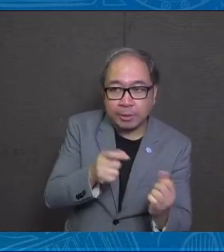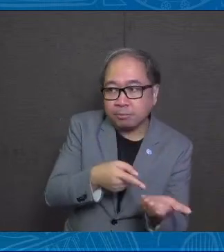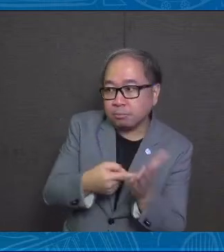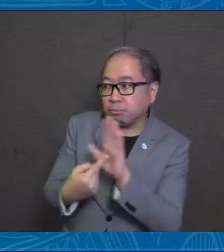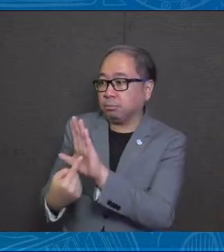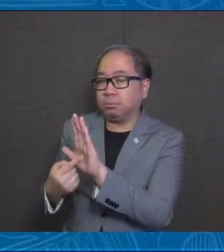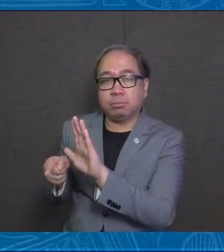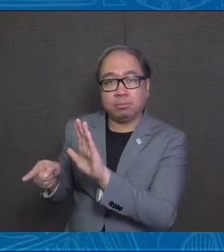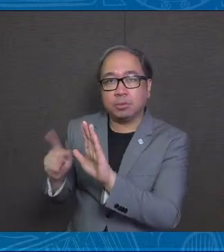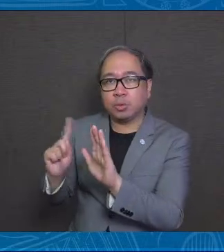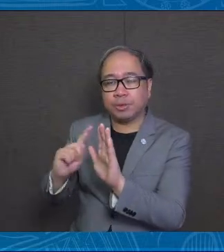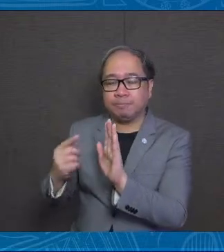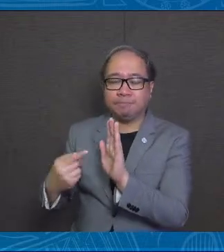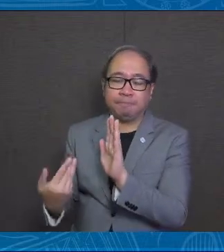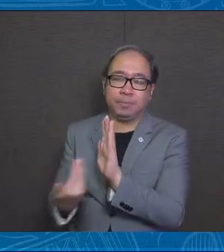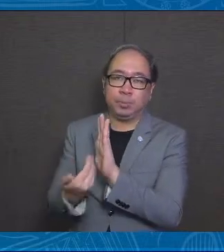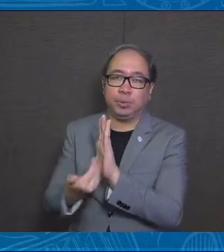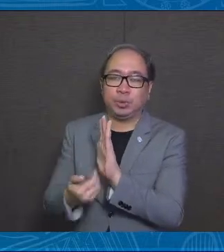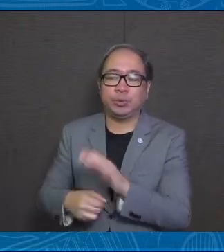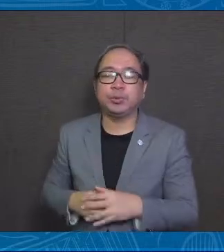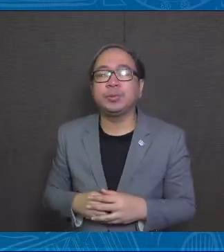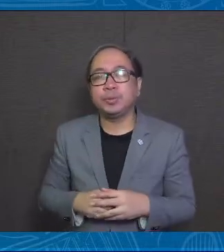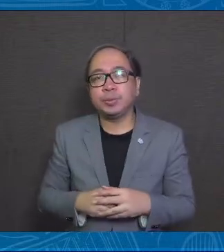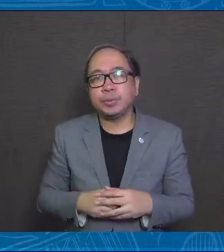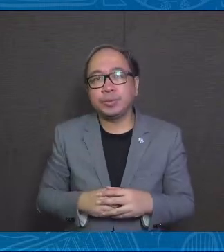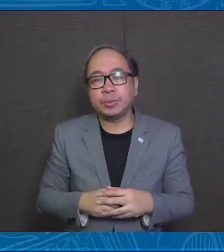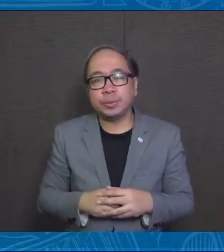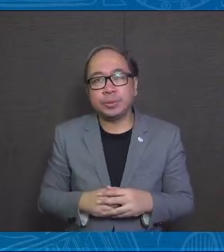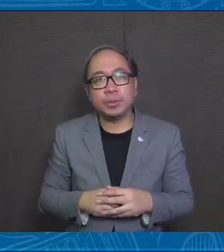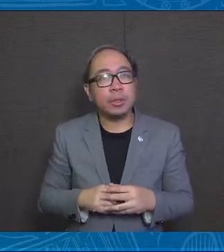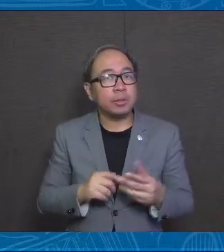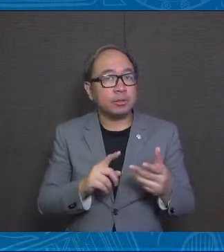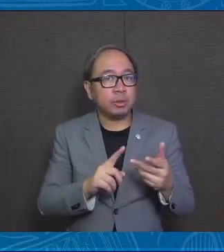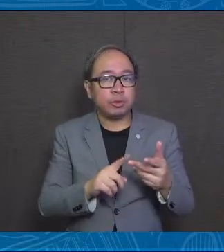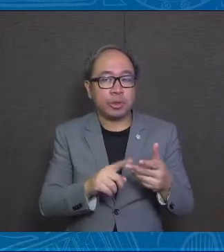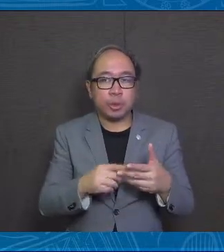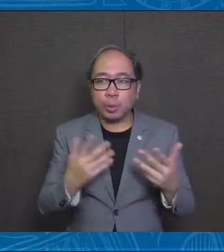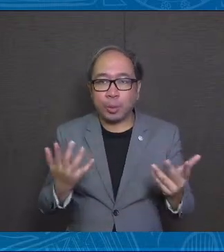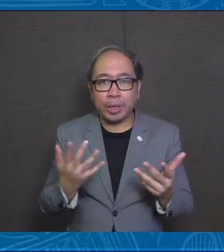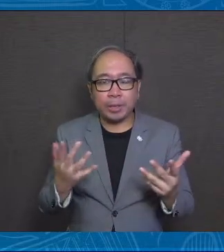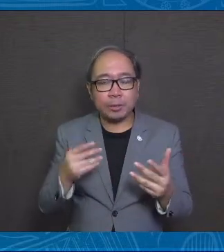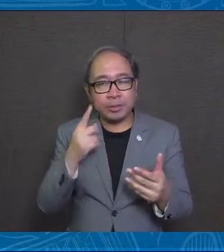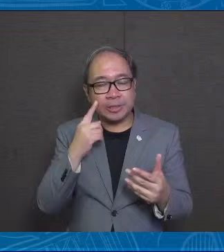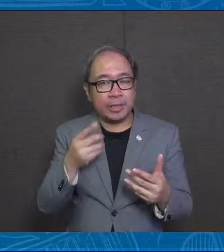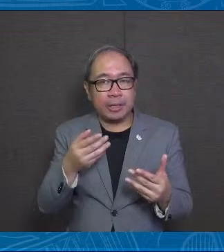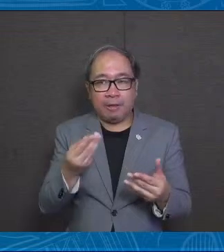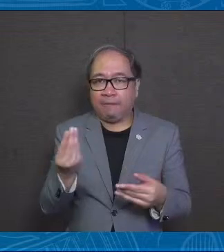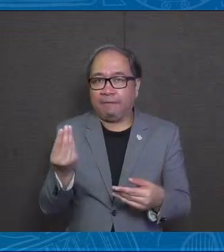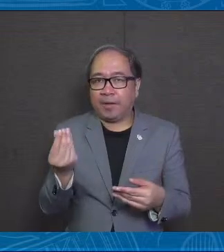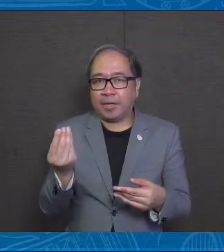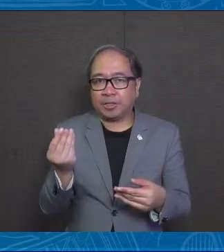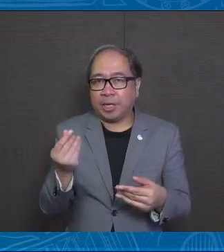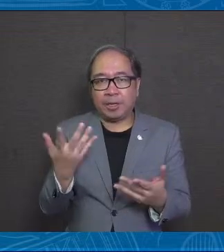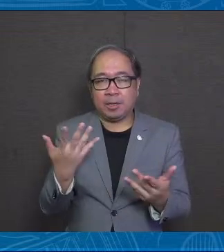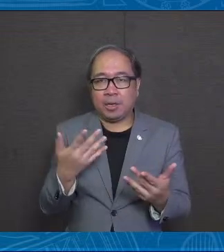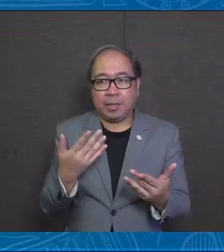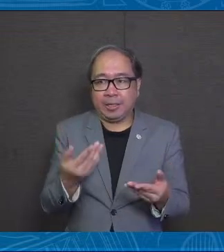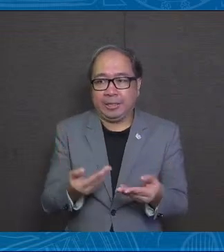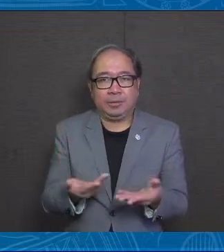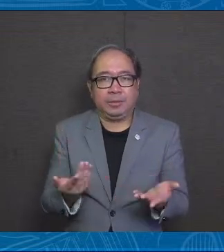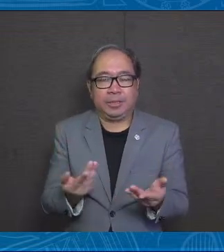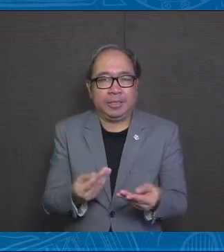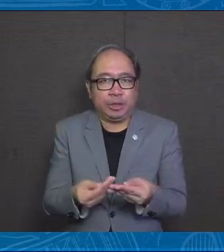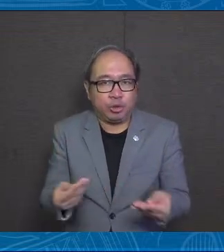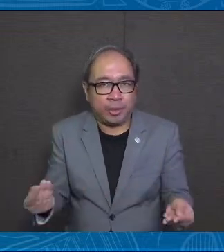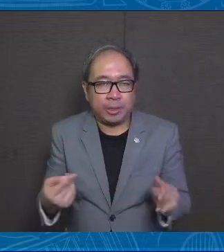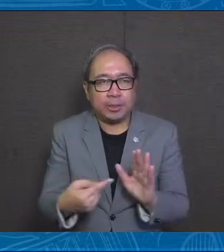also we have a lack of financial instruments like bond markets or insurance markets. And third